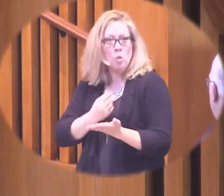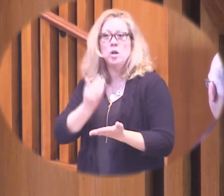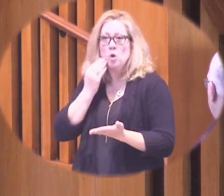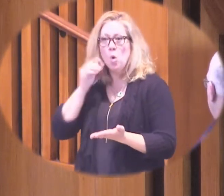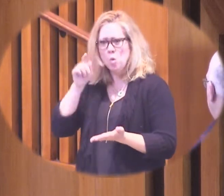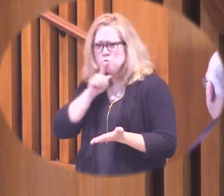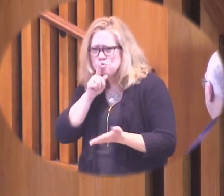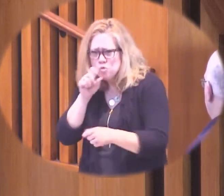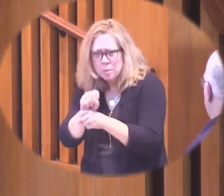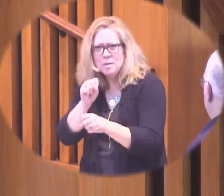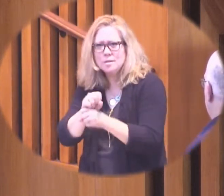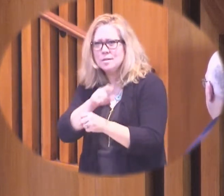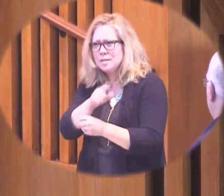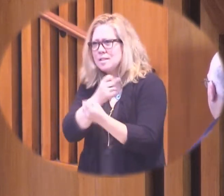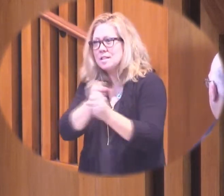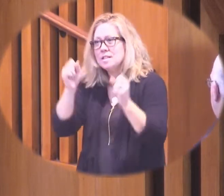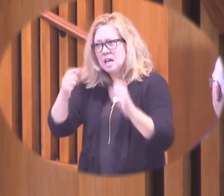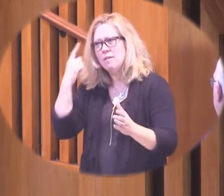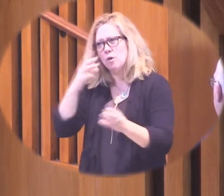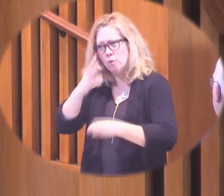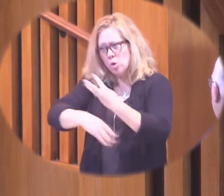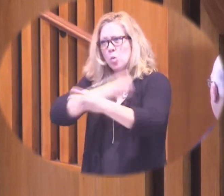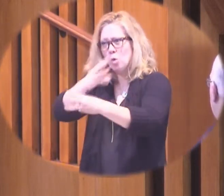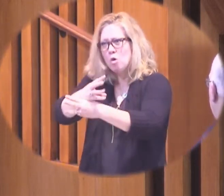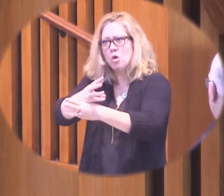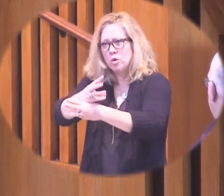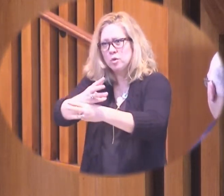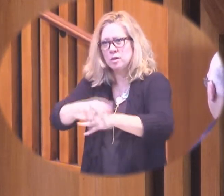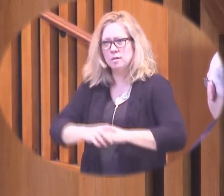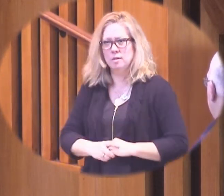the Savior of the world.